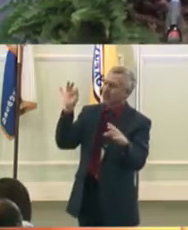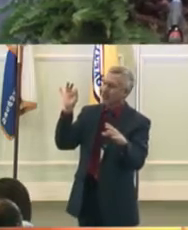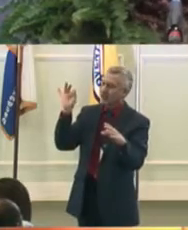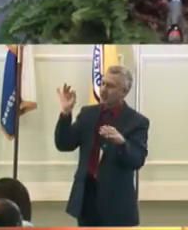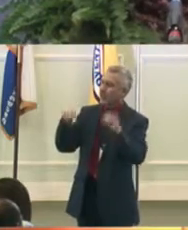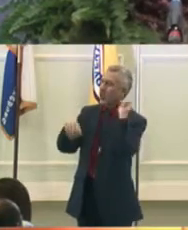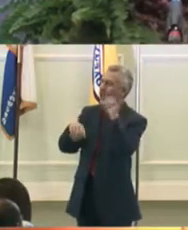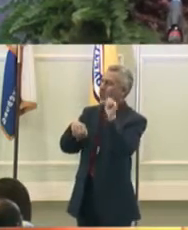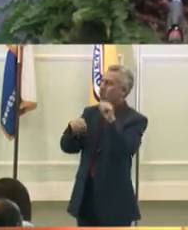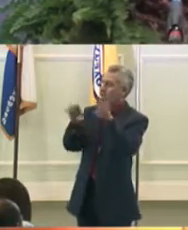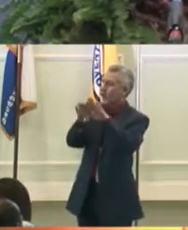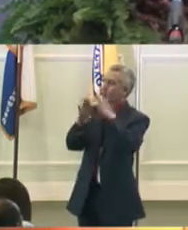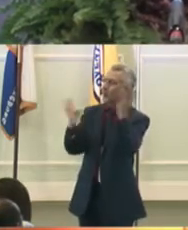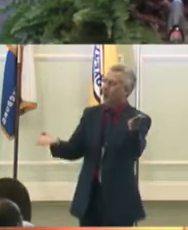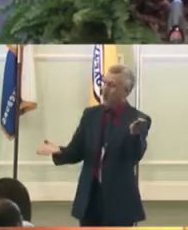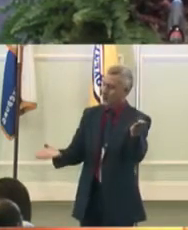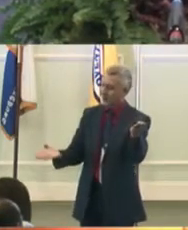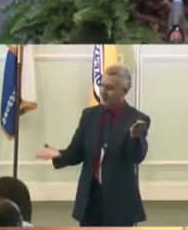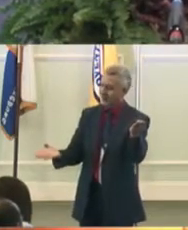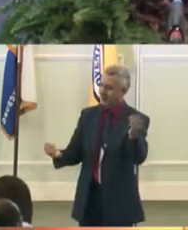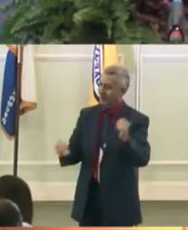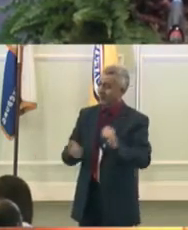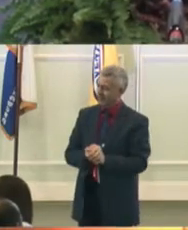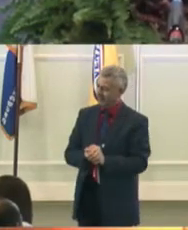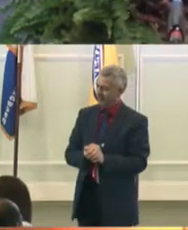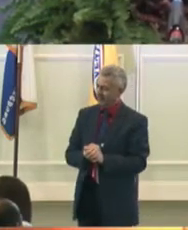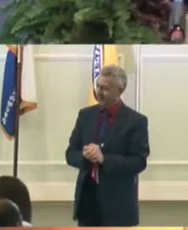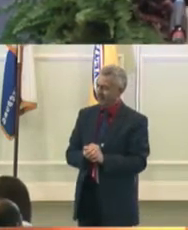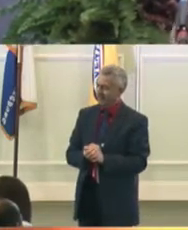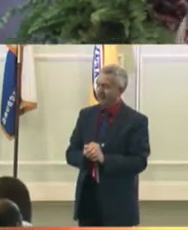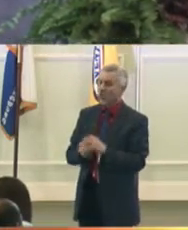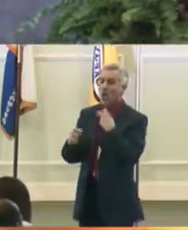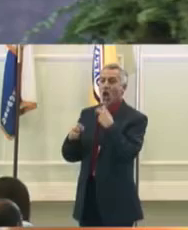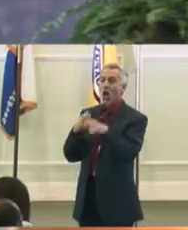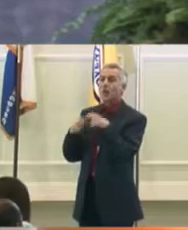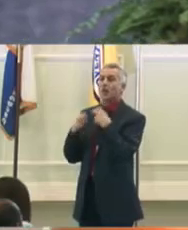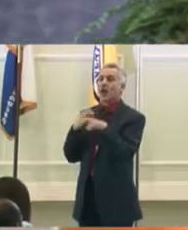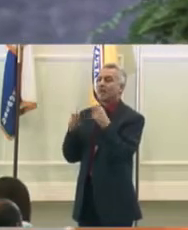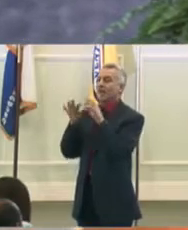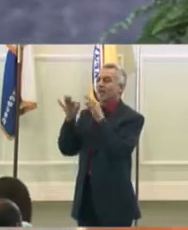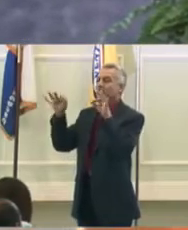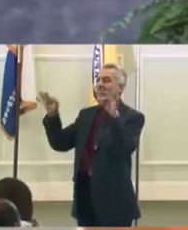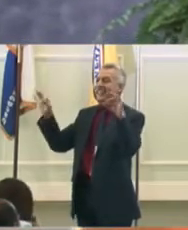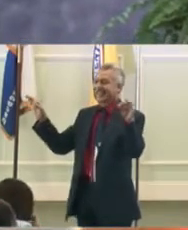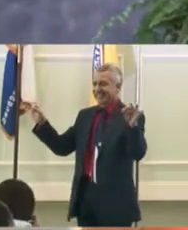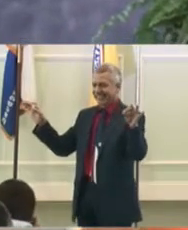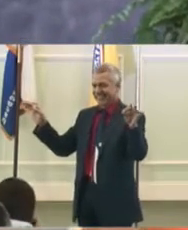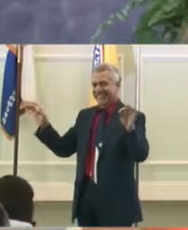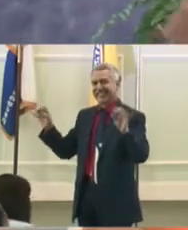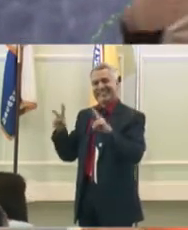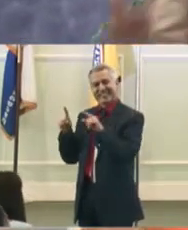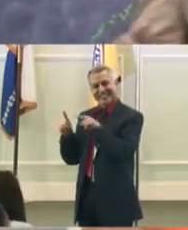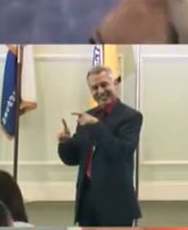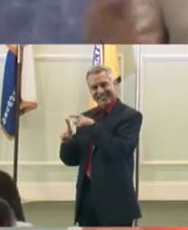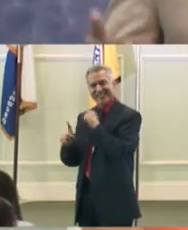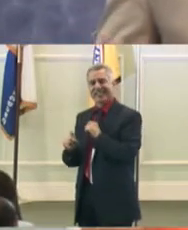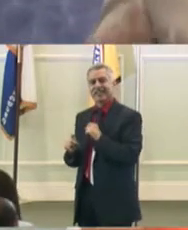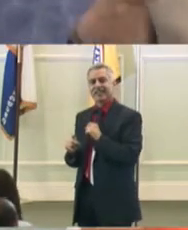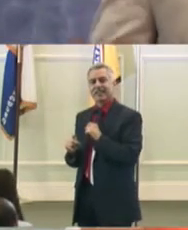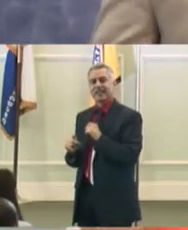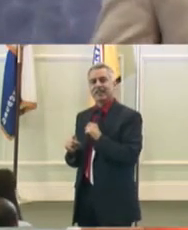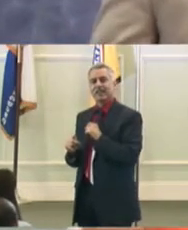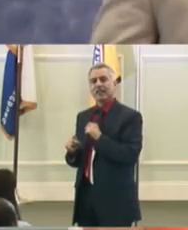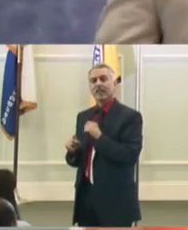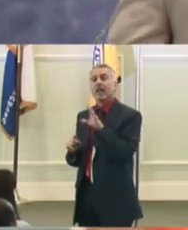This is one of these problem texts when you really study it, right? Because our habit when we study is to find God